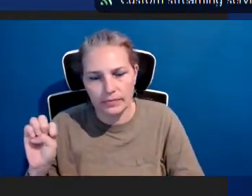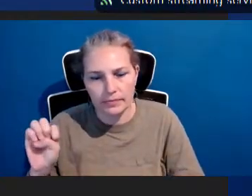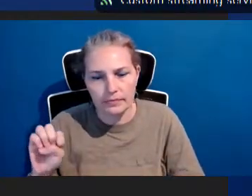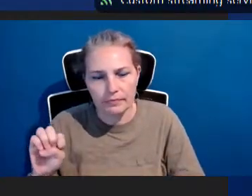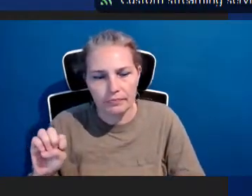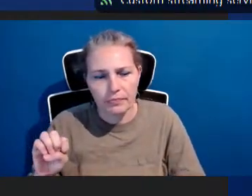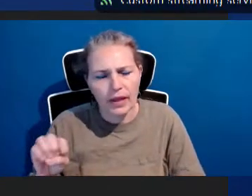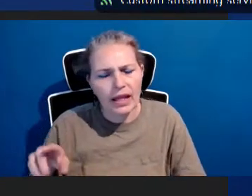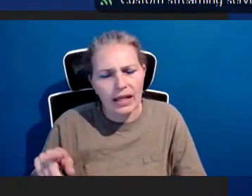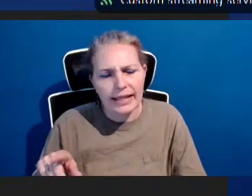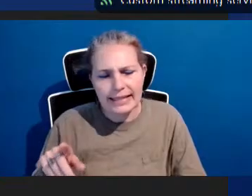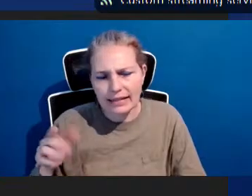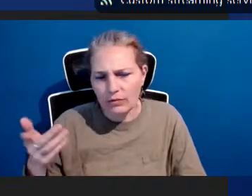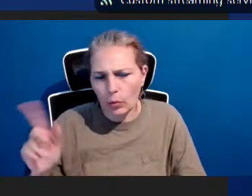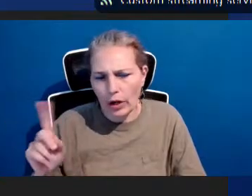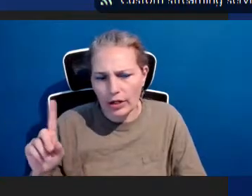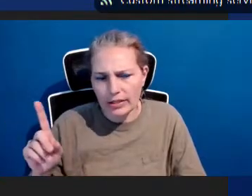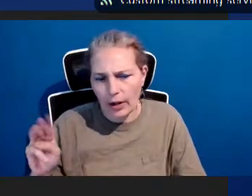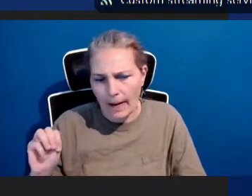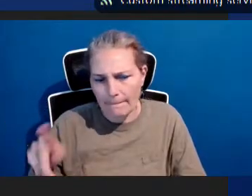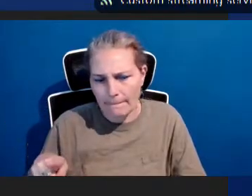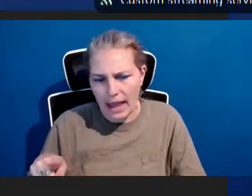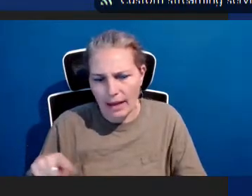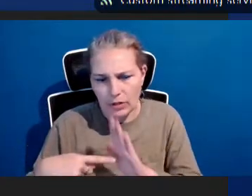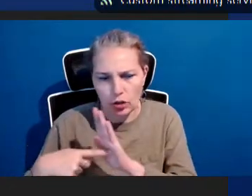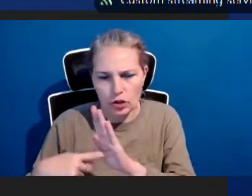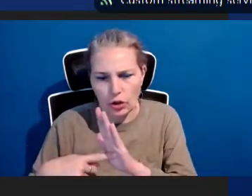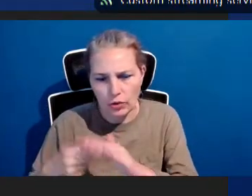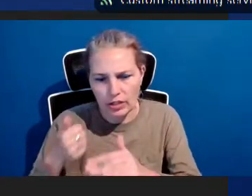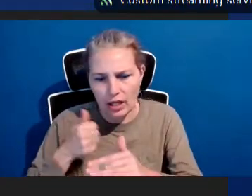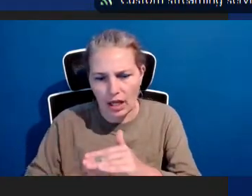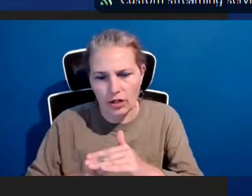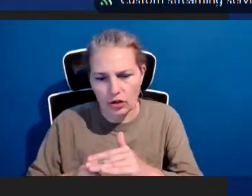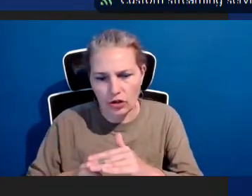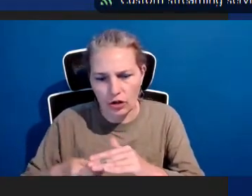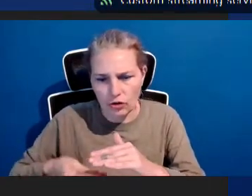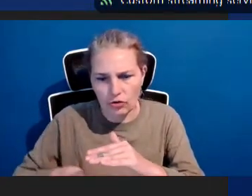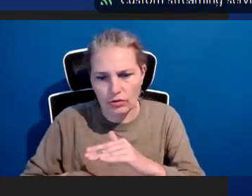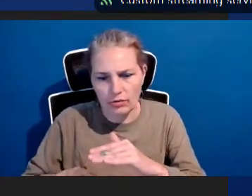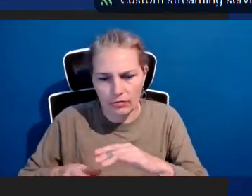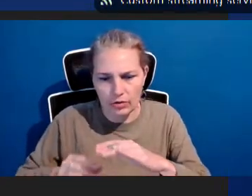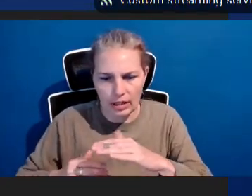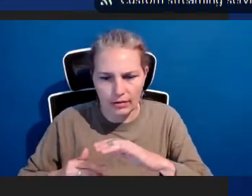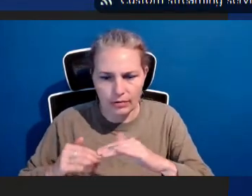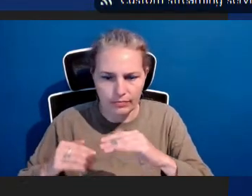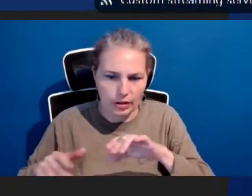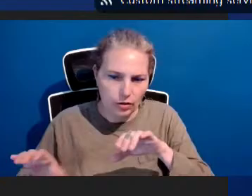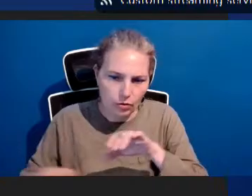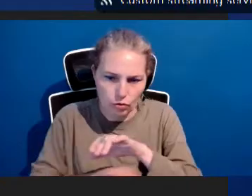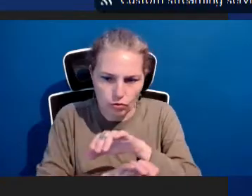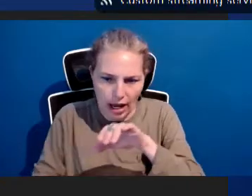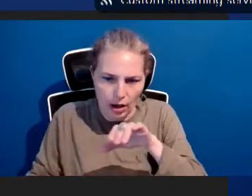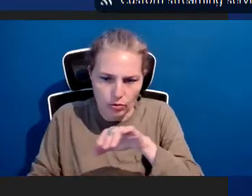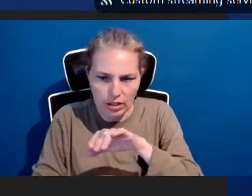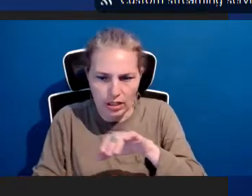Is there a map that shows where undergrounding will occur in Altadena? And if not, where can residents access that information?